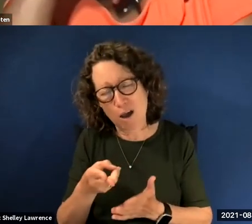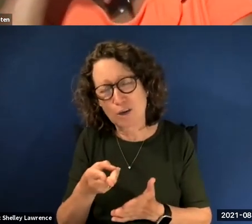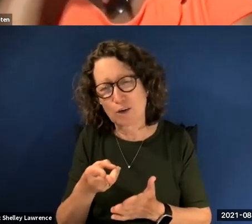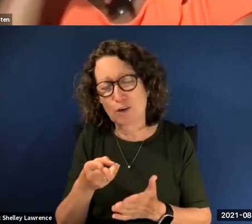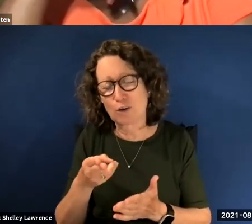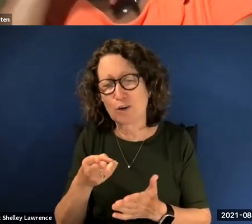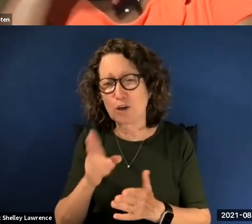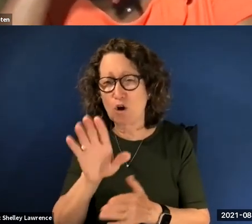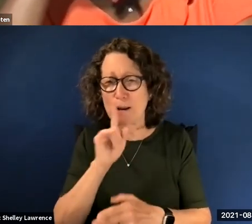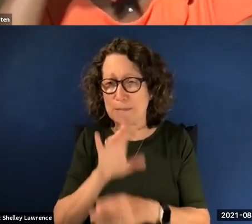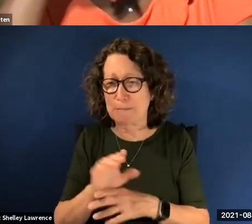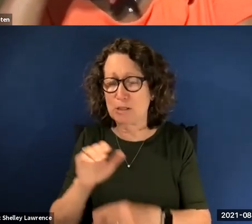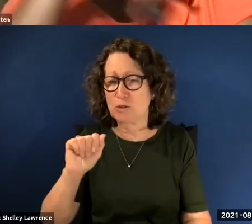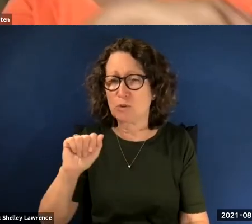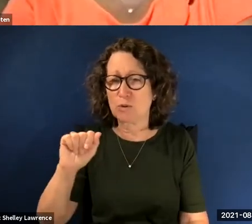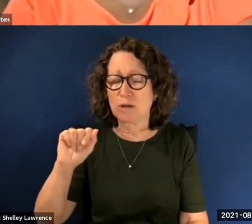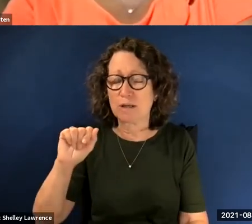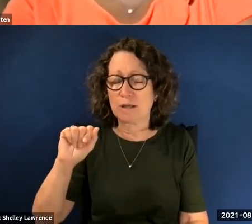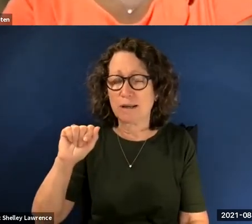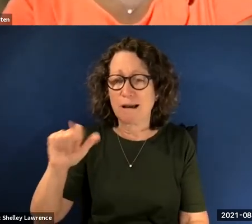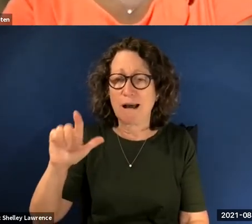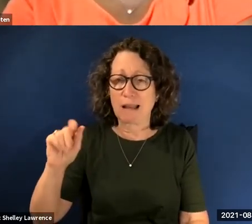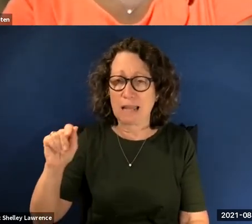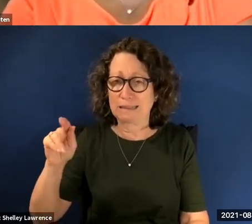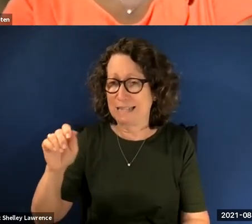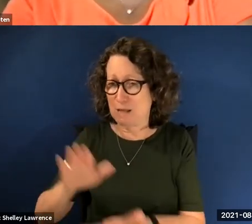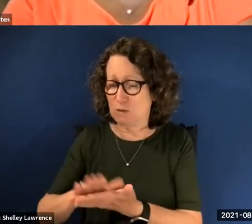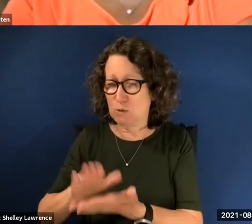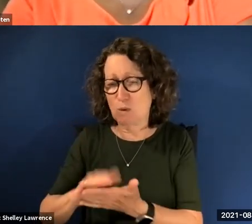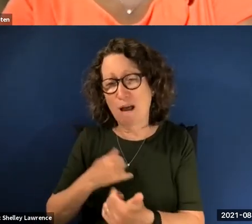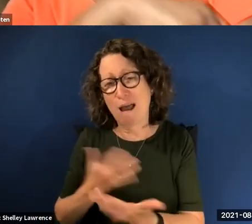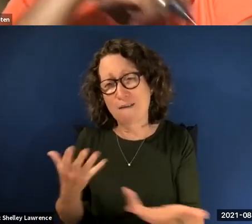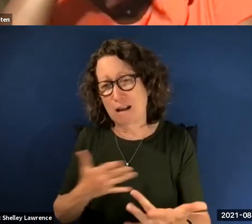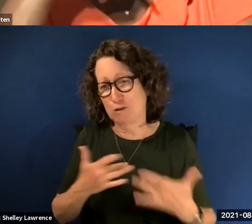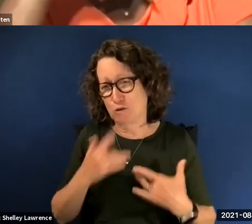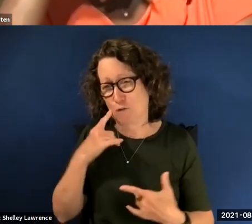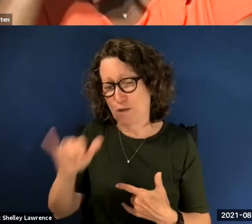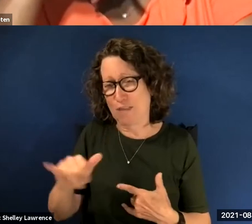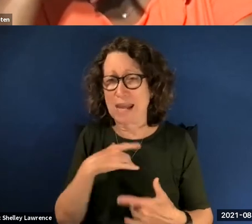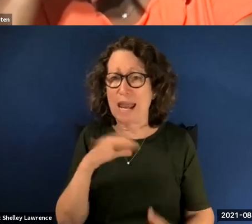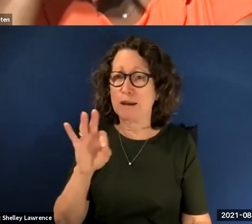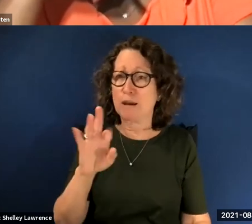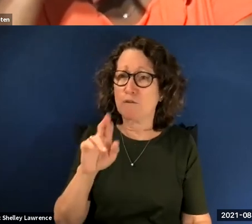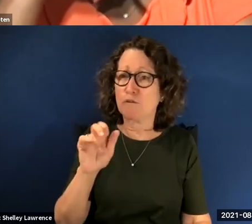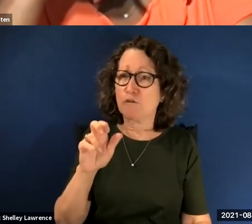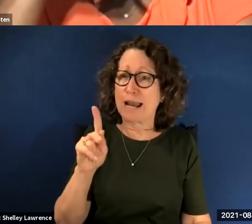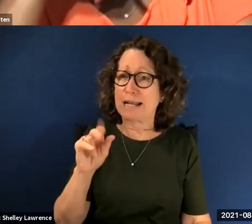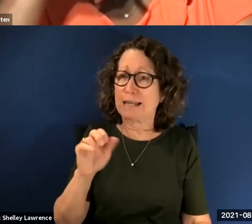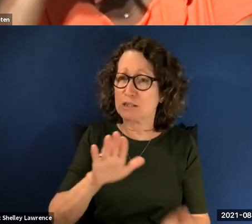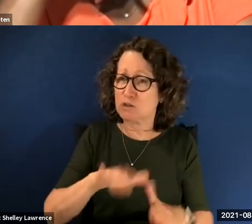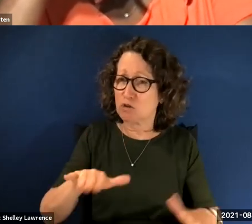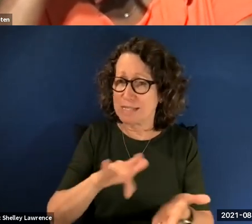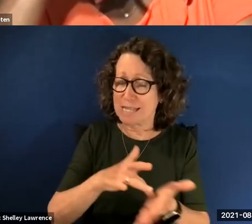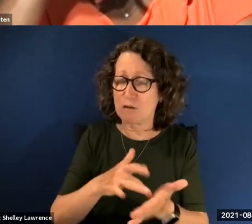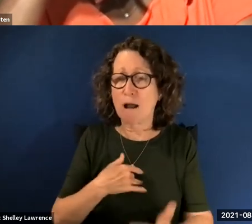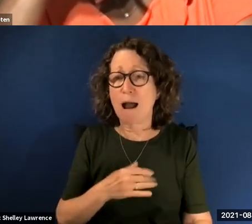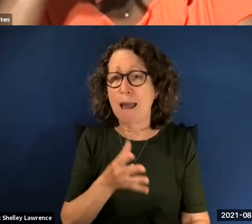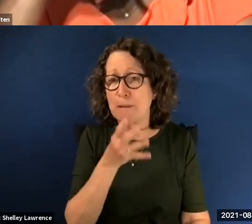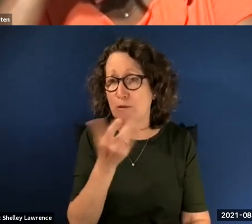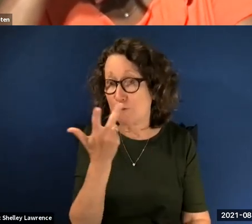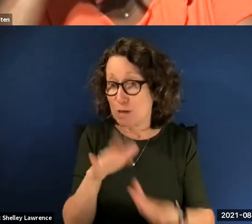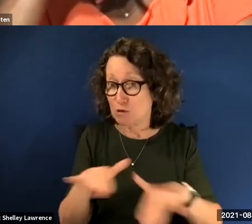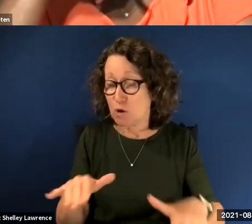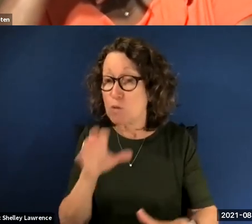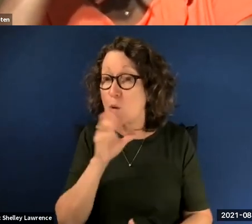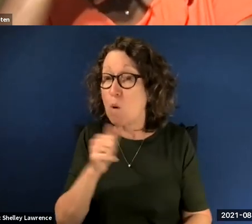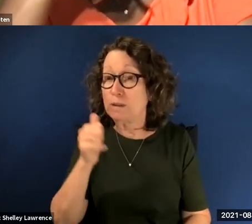Charter School. As a fellow educator, I have great concern for Adelante and Franklin Children's Center. I'm also a mother of three children, the older of